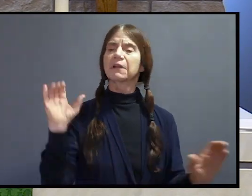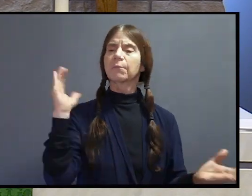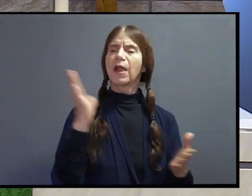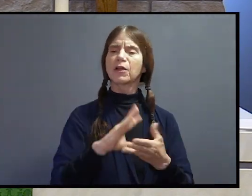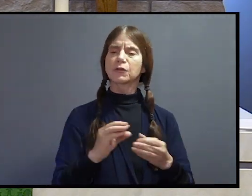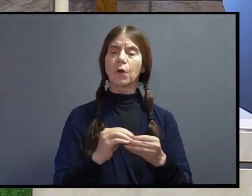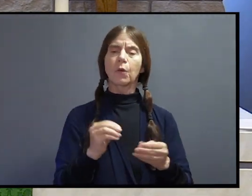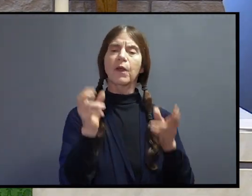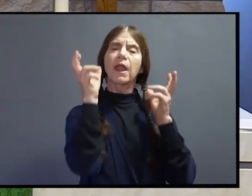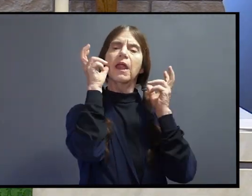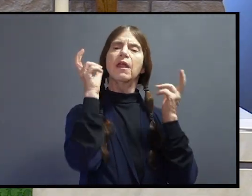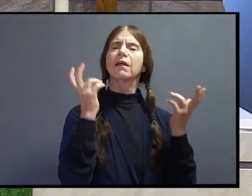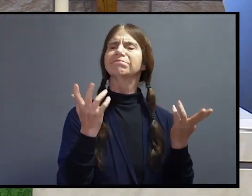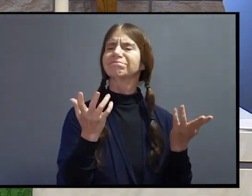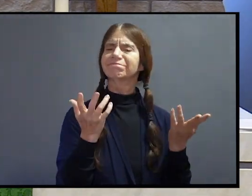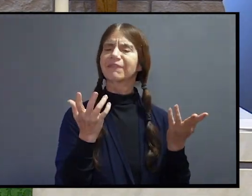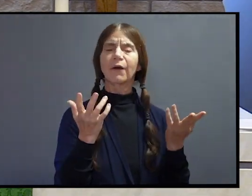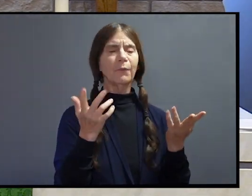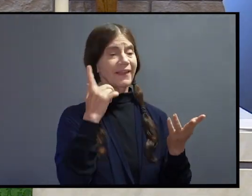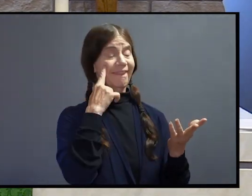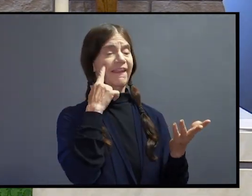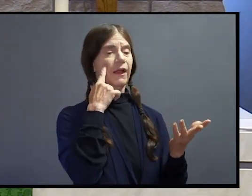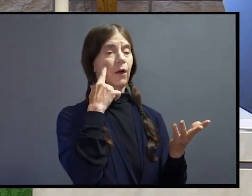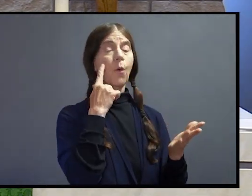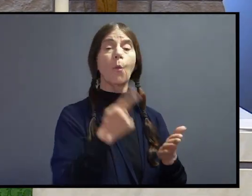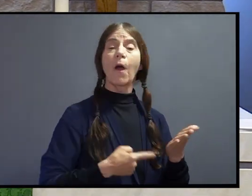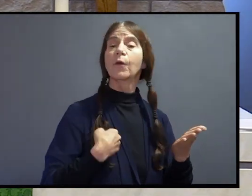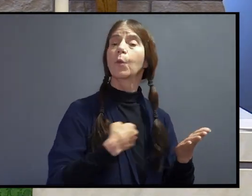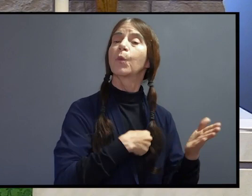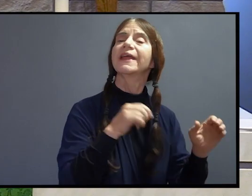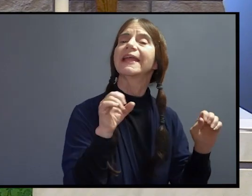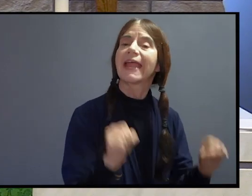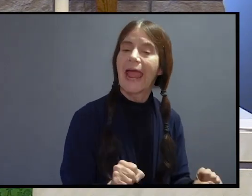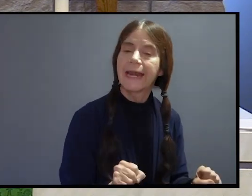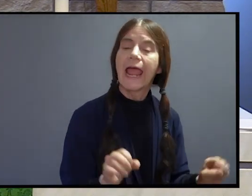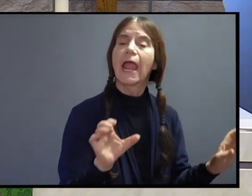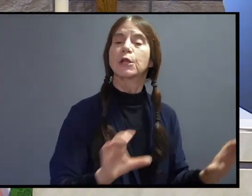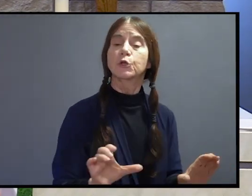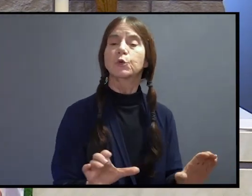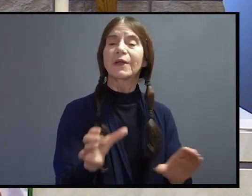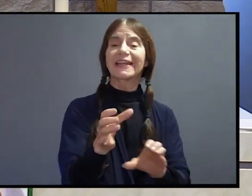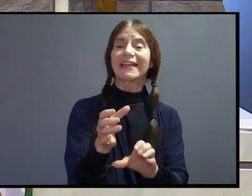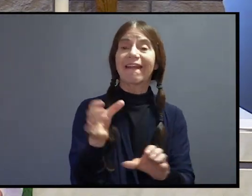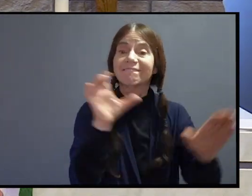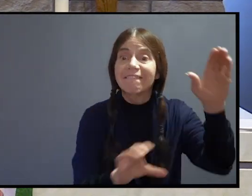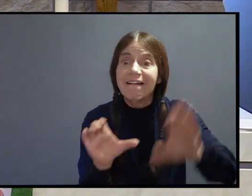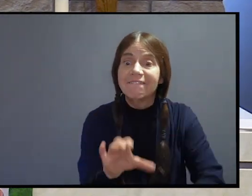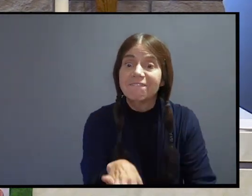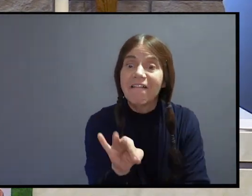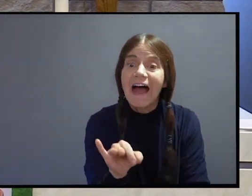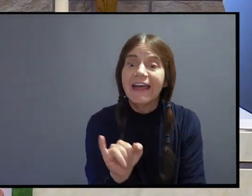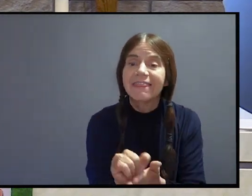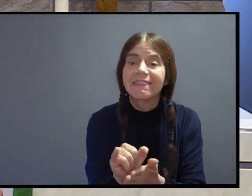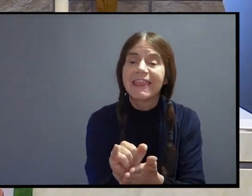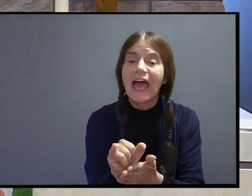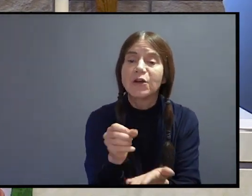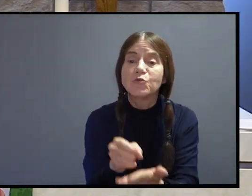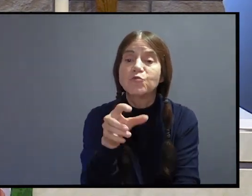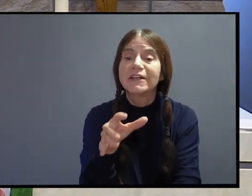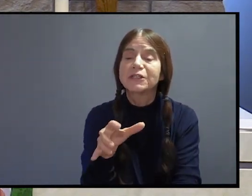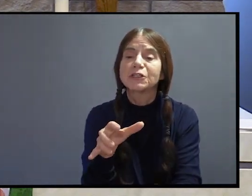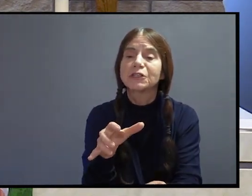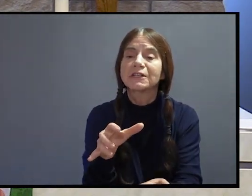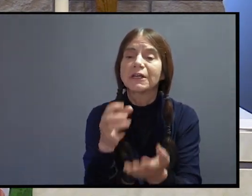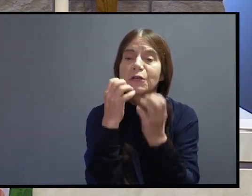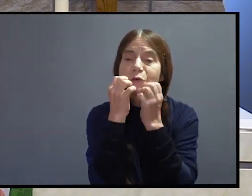and automatically think about what we can and should do to get the treasure. You